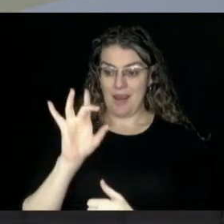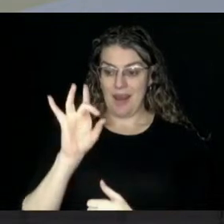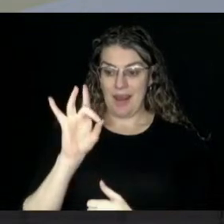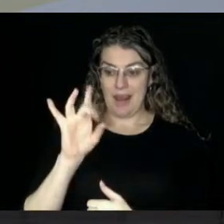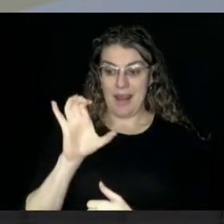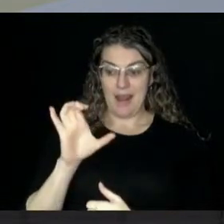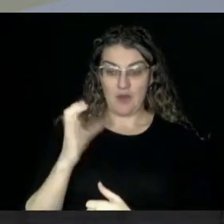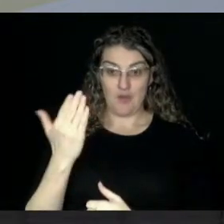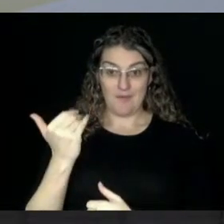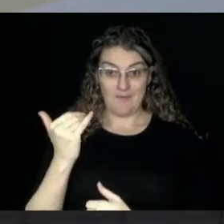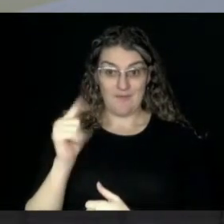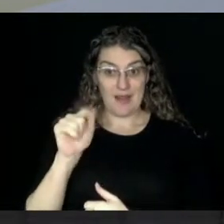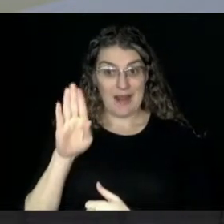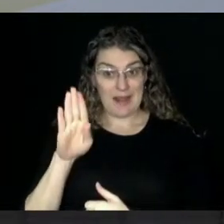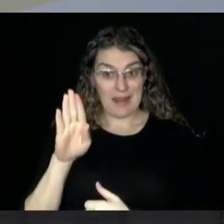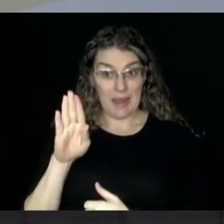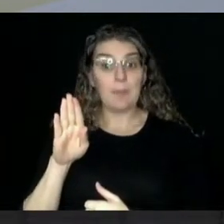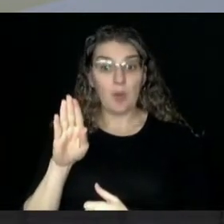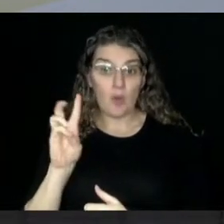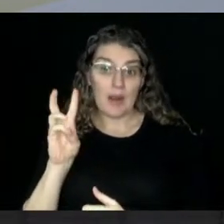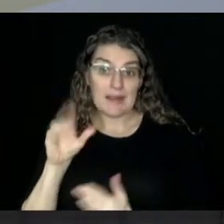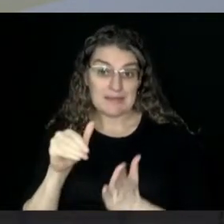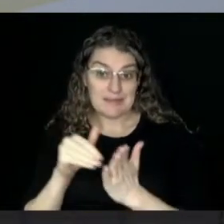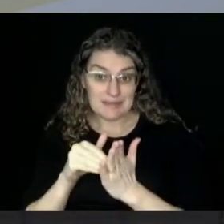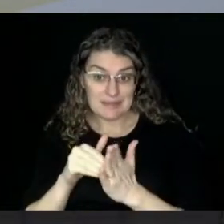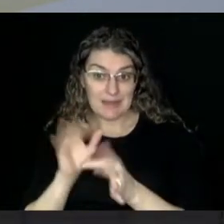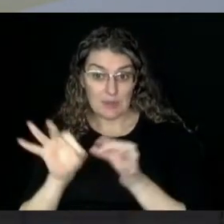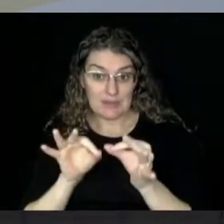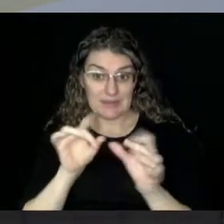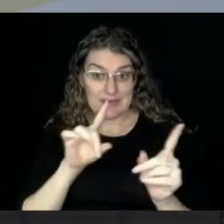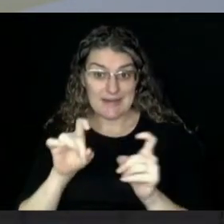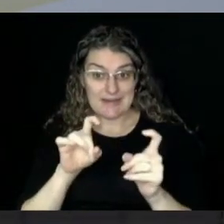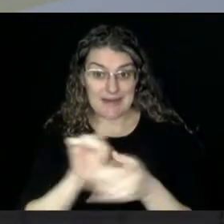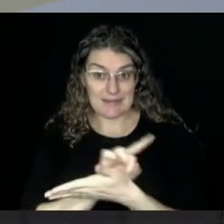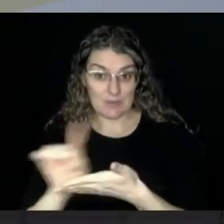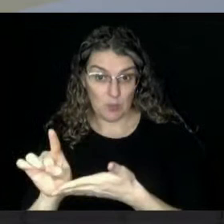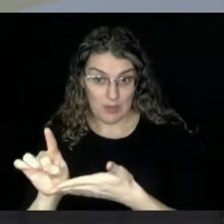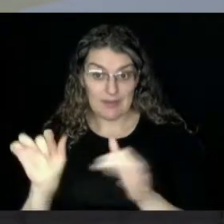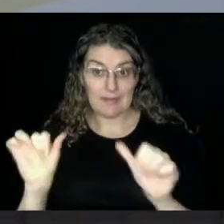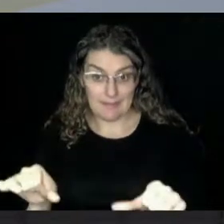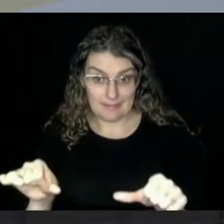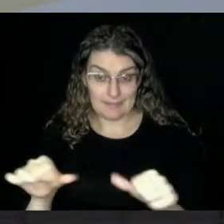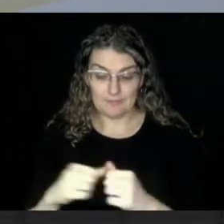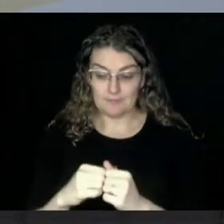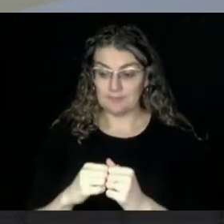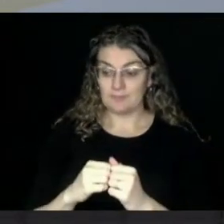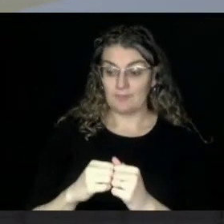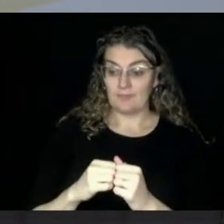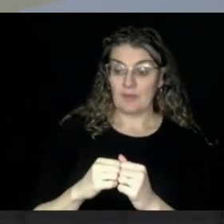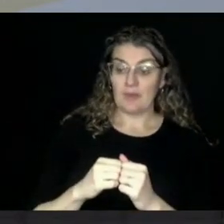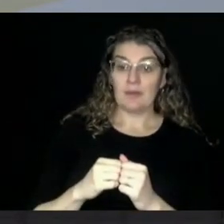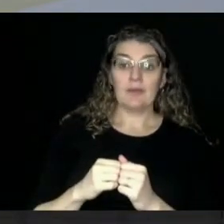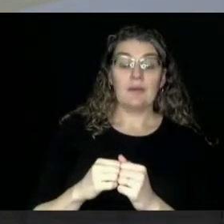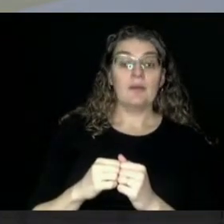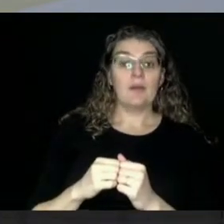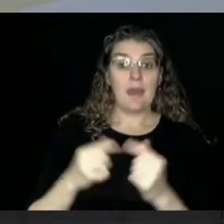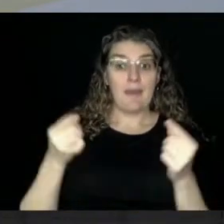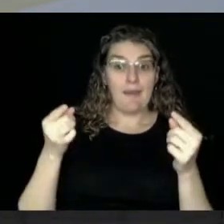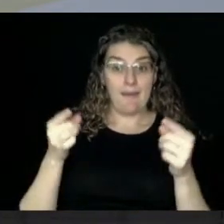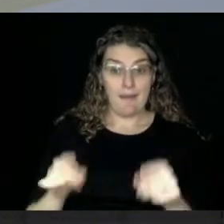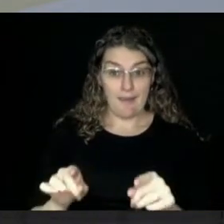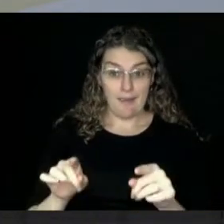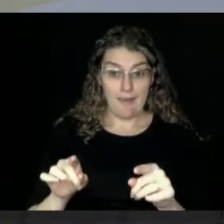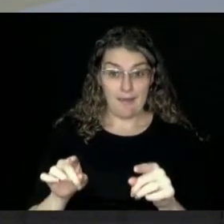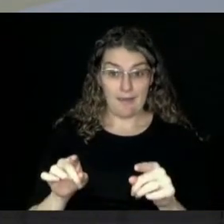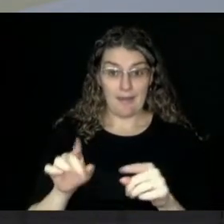day, or 6,000 tests per week. Since the pandemic began, there was only 1 week where the demand for